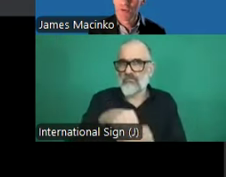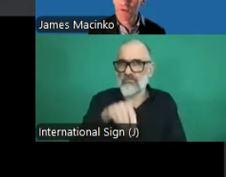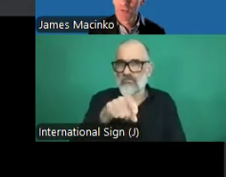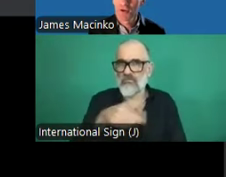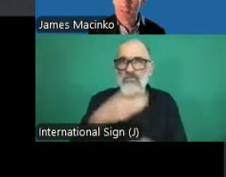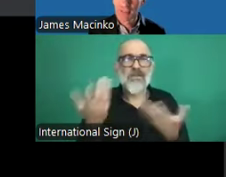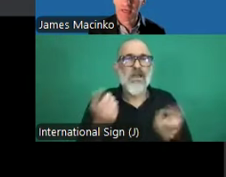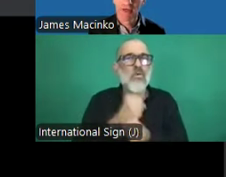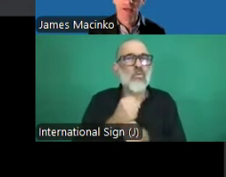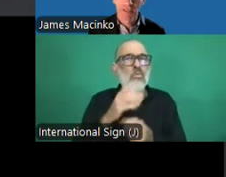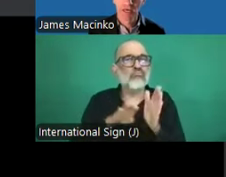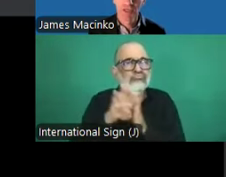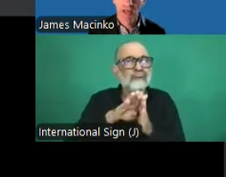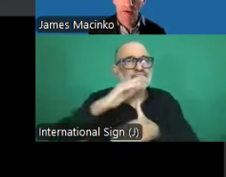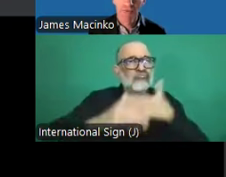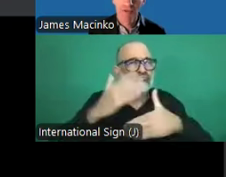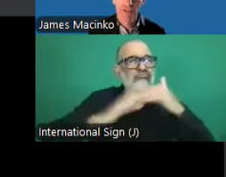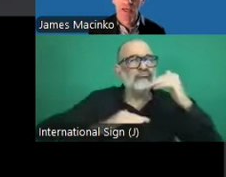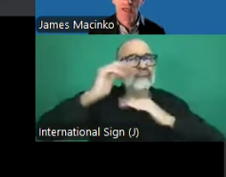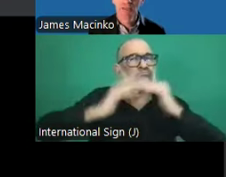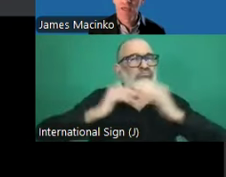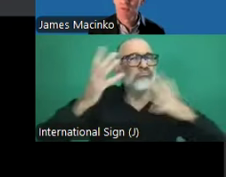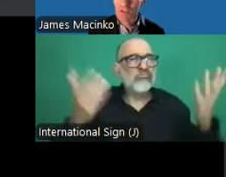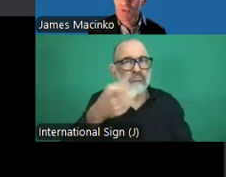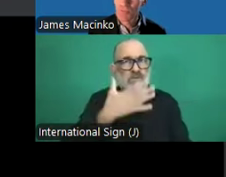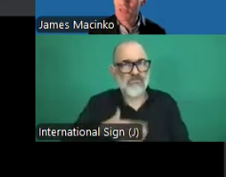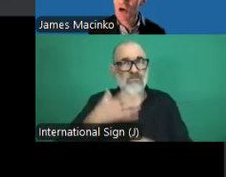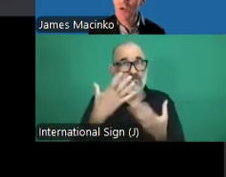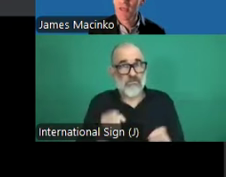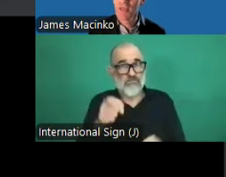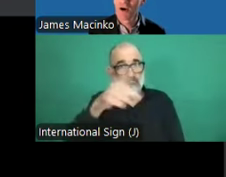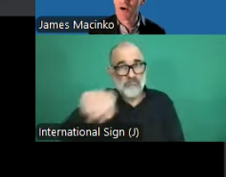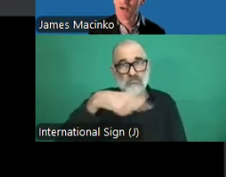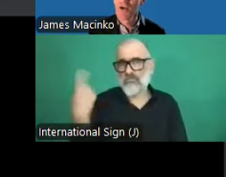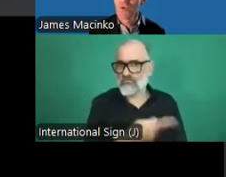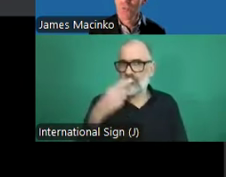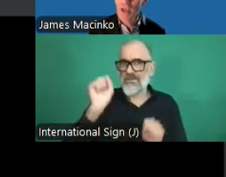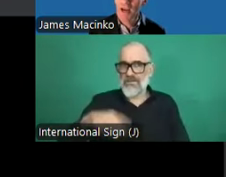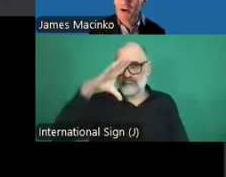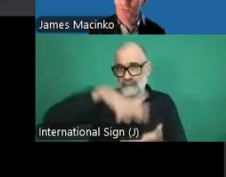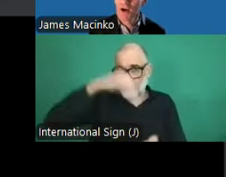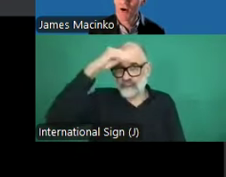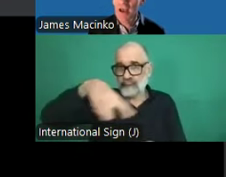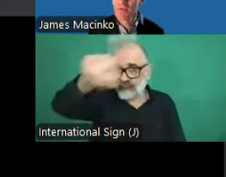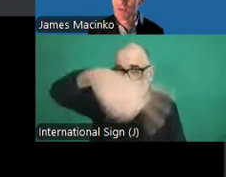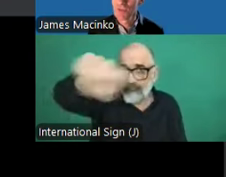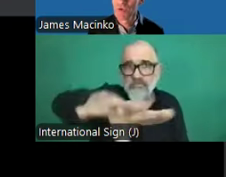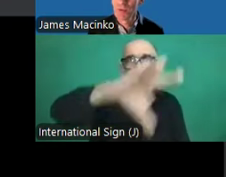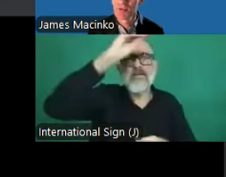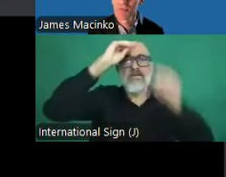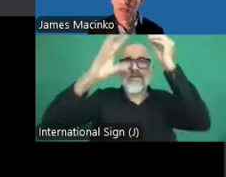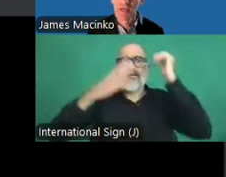bit further with our data collection efforts to be able to really hone in on where we are having